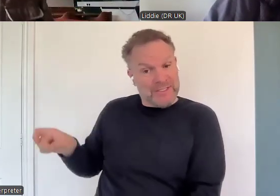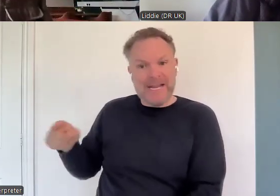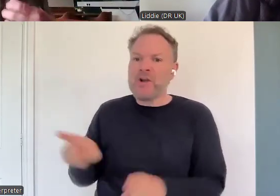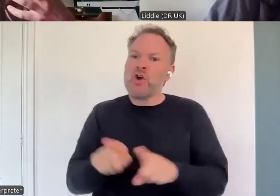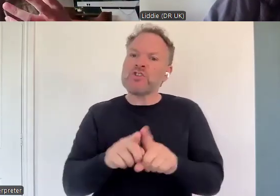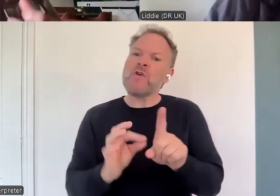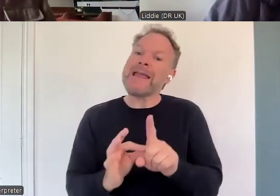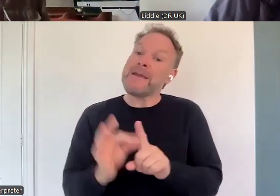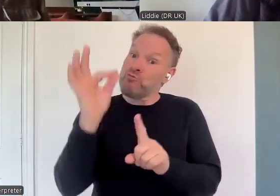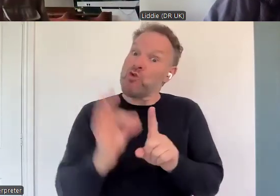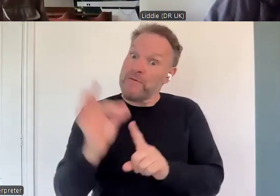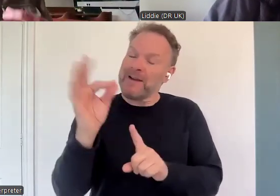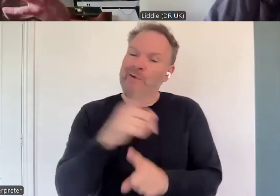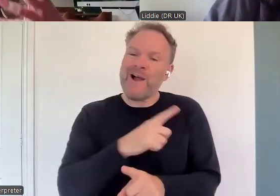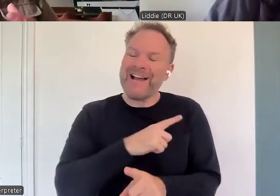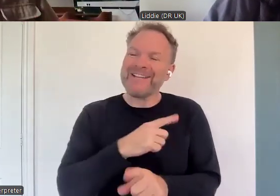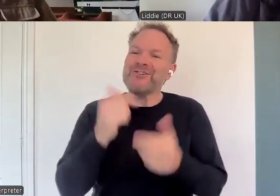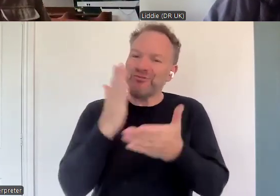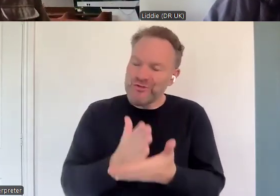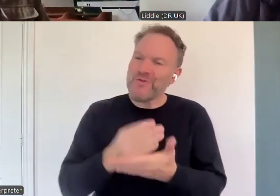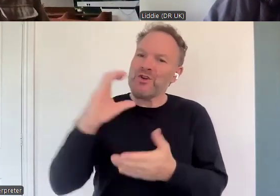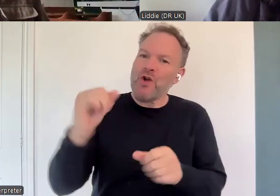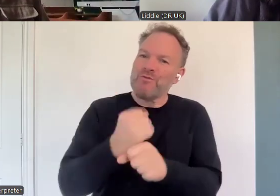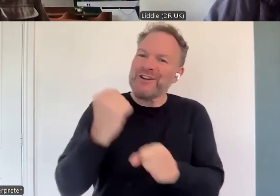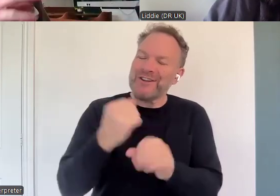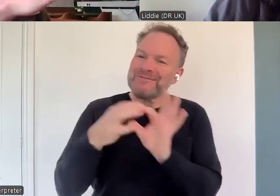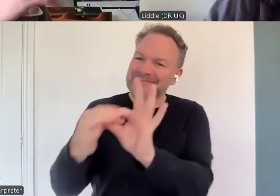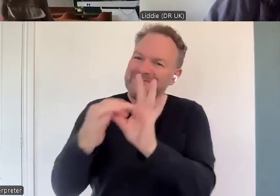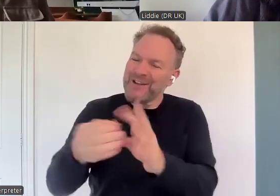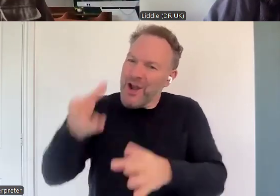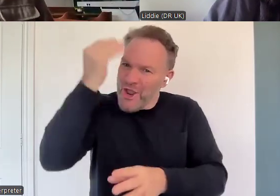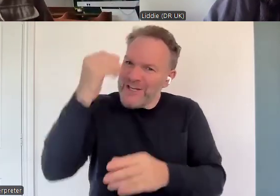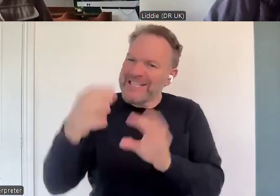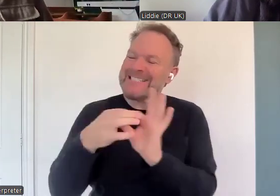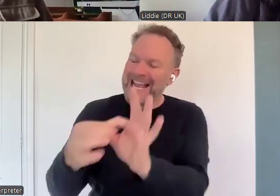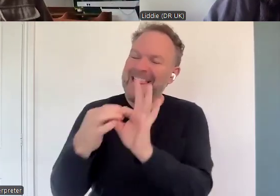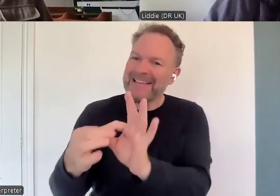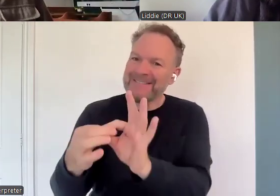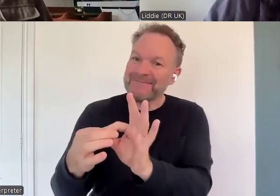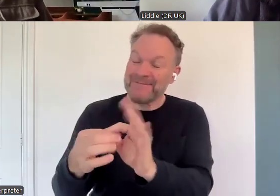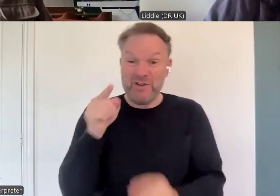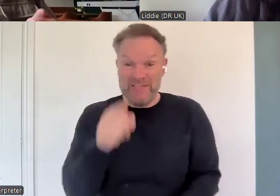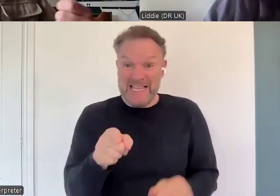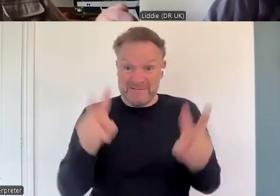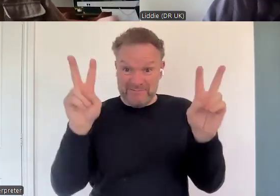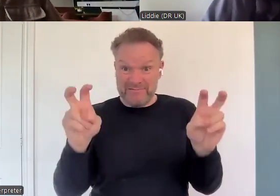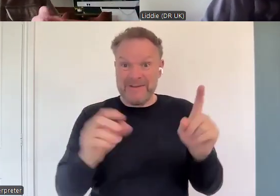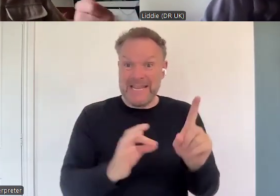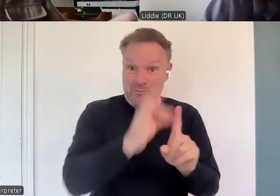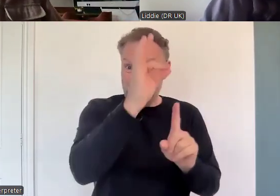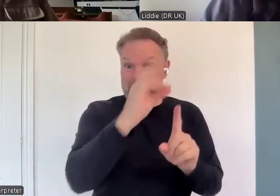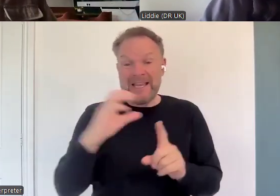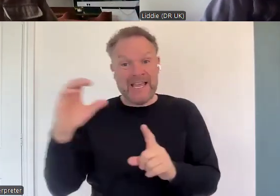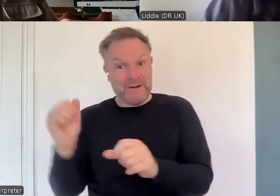improving because true co-evaluation is about learning and growing together. And in the Proving and Improving toolkit, you're asked a series